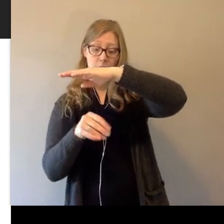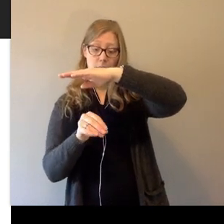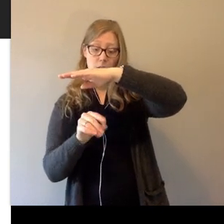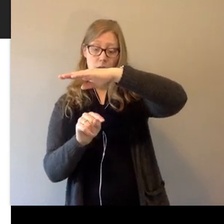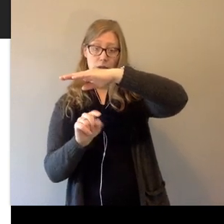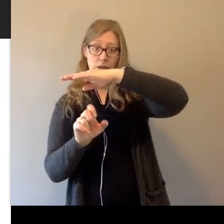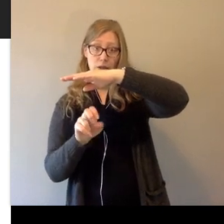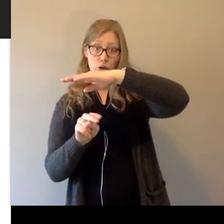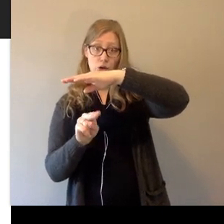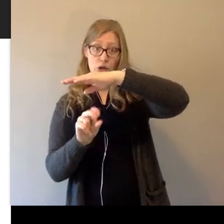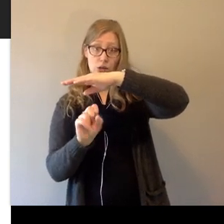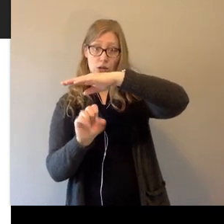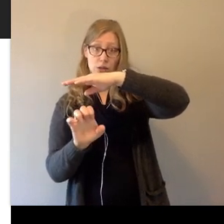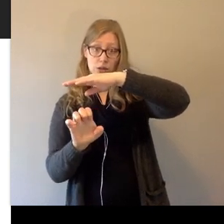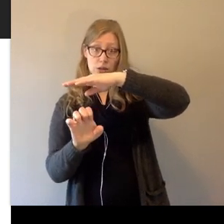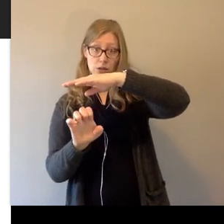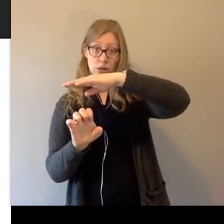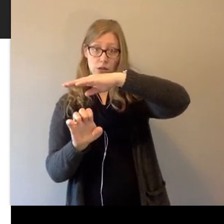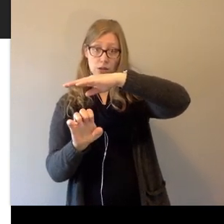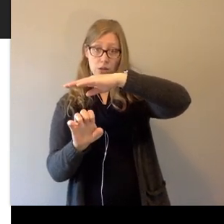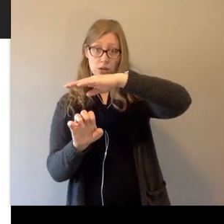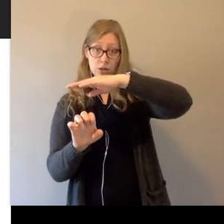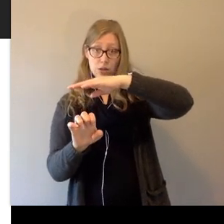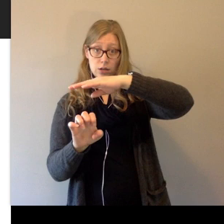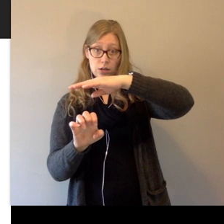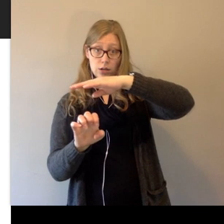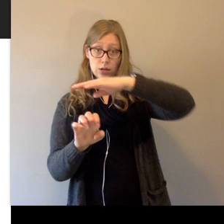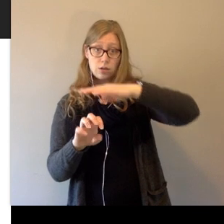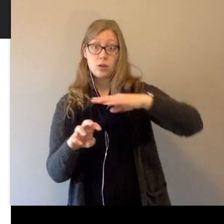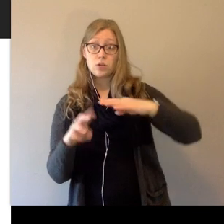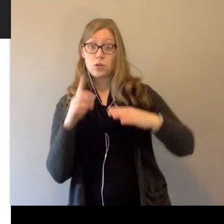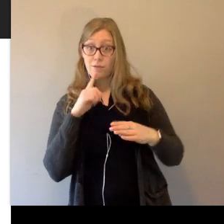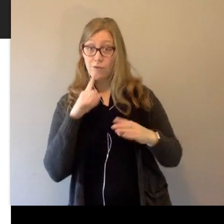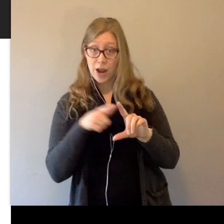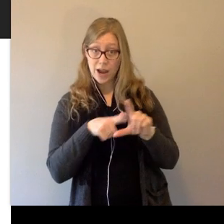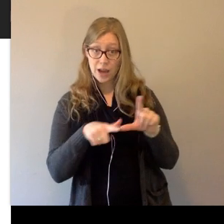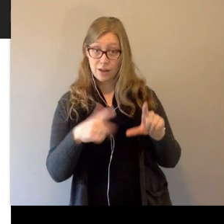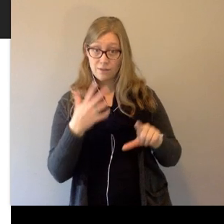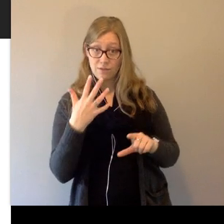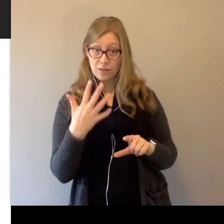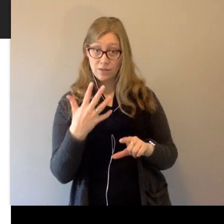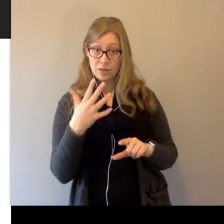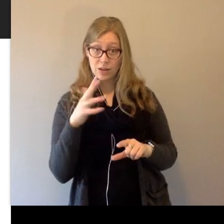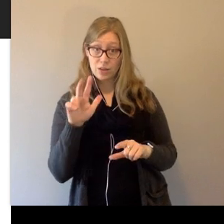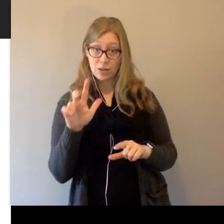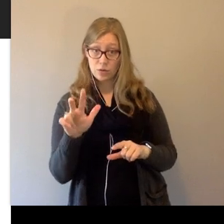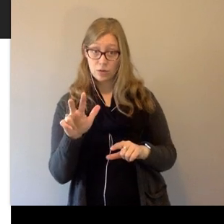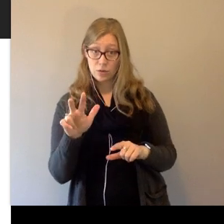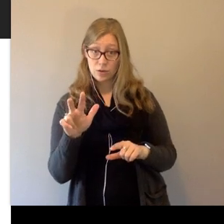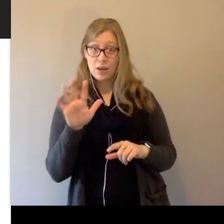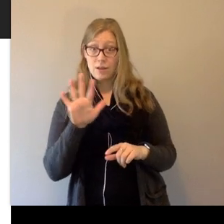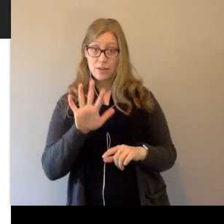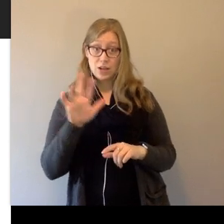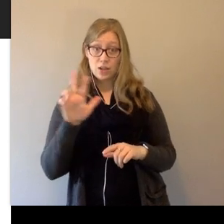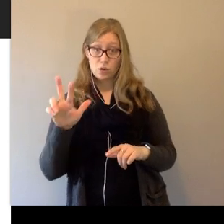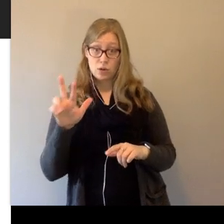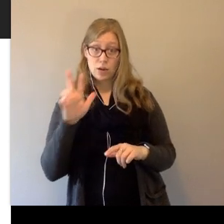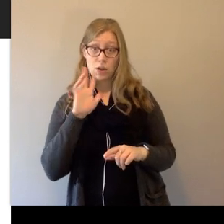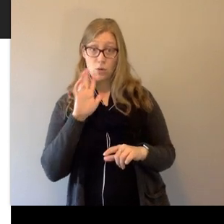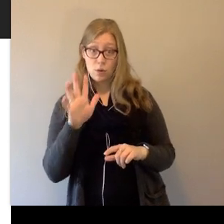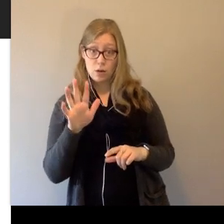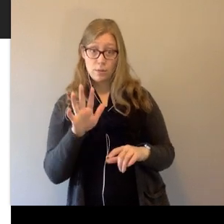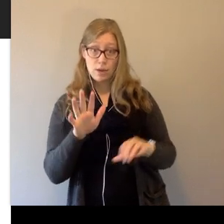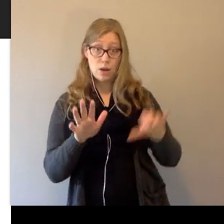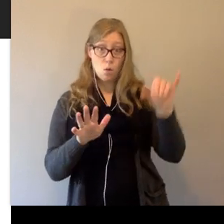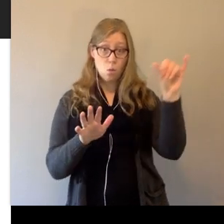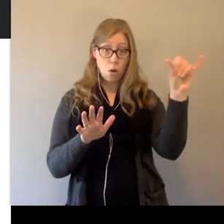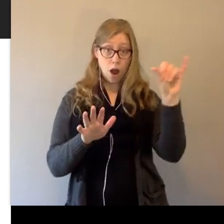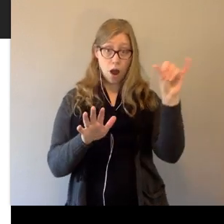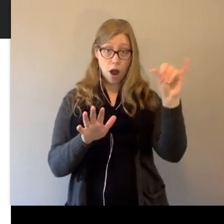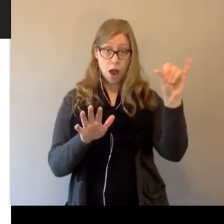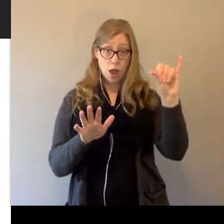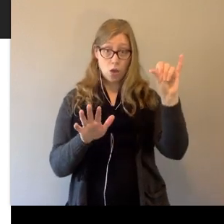is going to be y, and here's the hypotenuse. So it's going to be y over